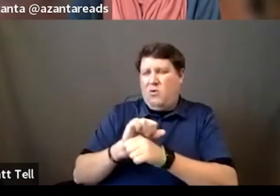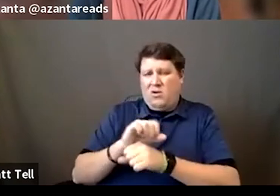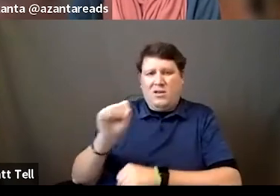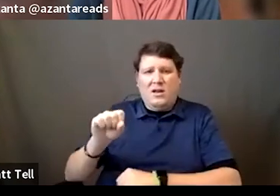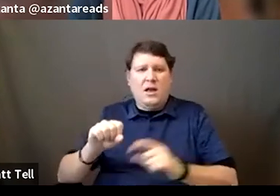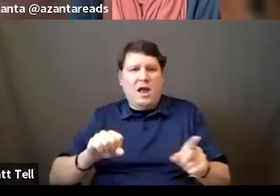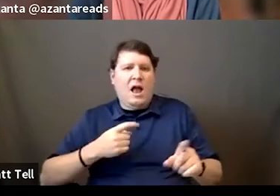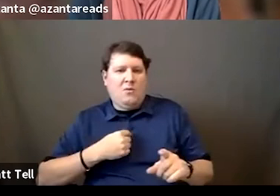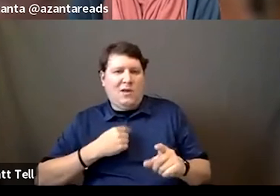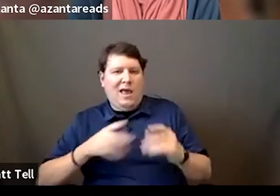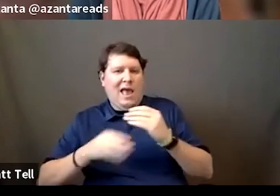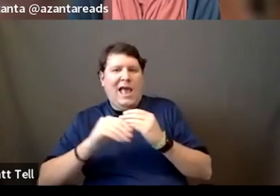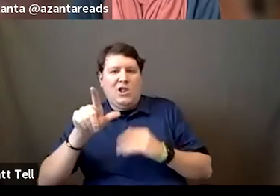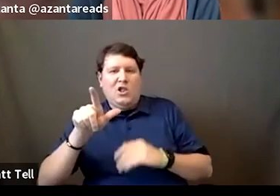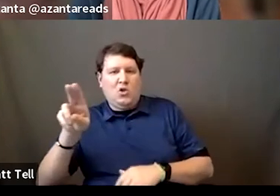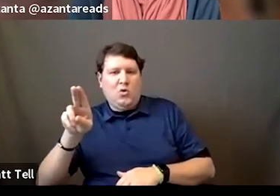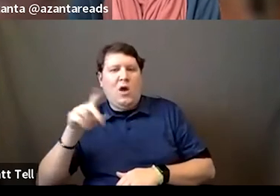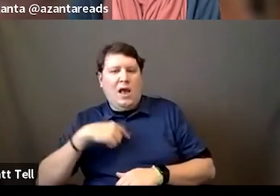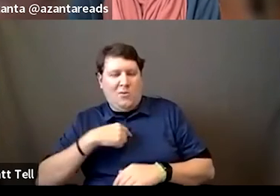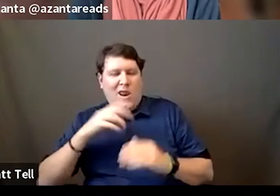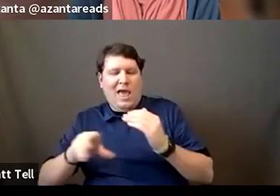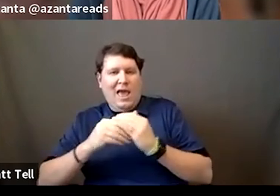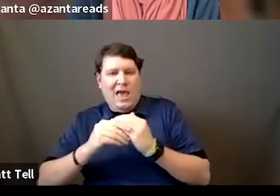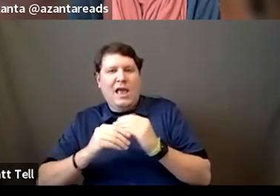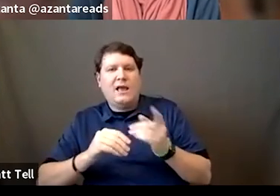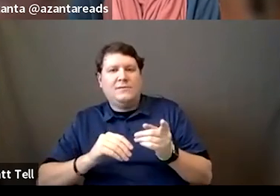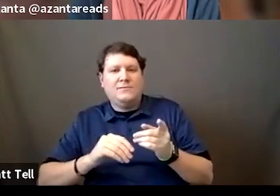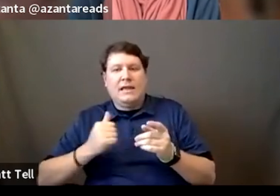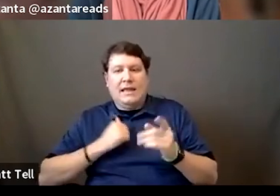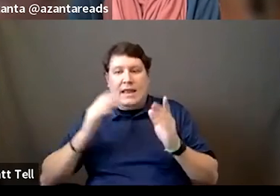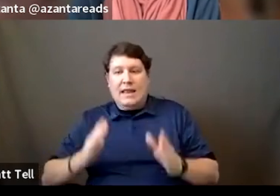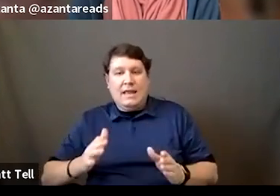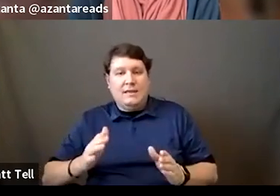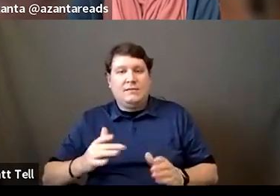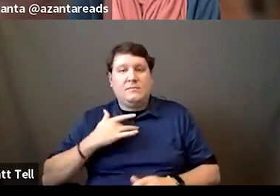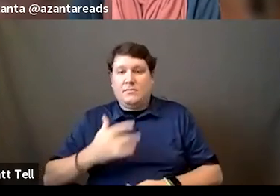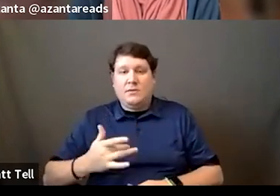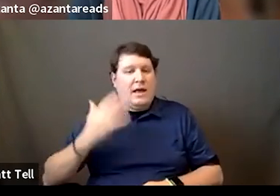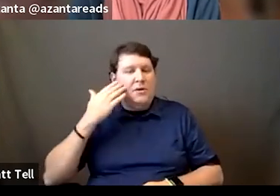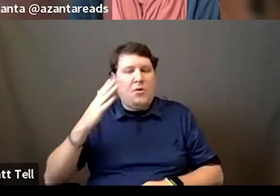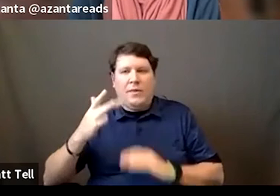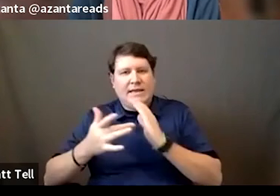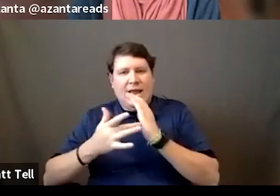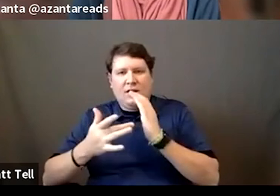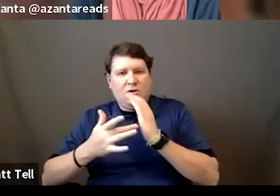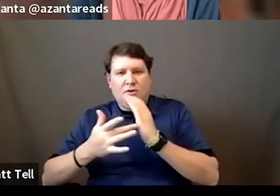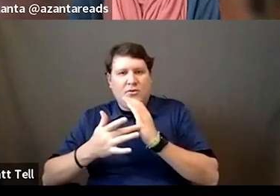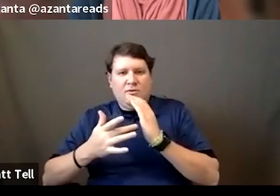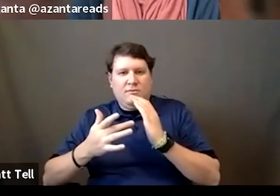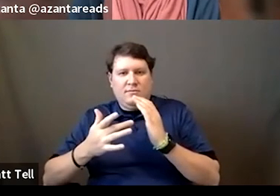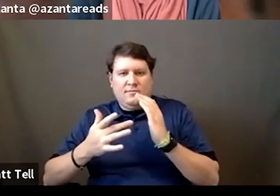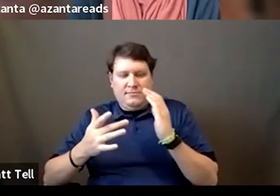They're just doing yeah, it. That's a lot it. Of work. I just want to sort of follow up to what Danielle said. Yeah, Canadians, unfortunately, I don't know what the technicality is, because there are